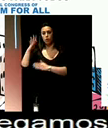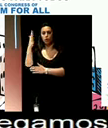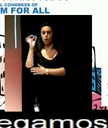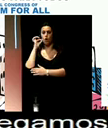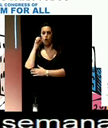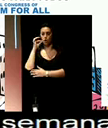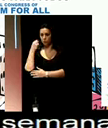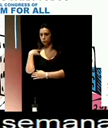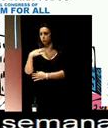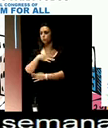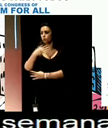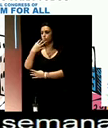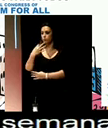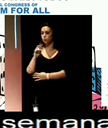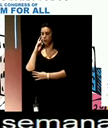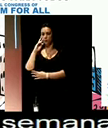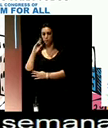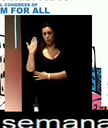Jerusalem.